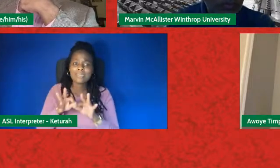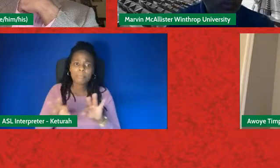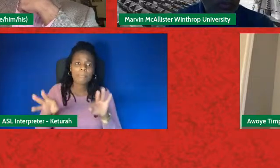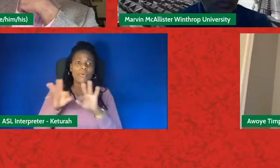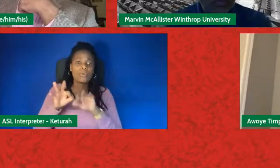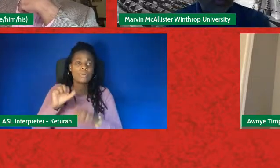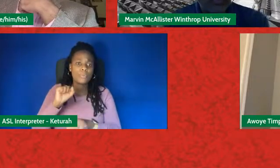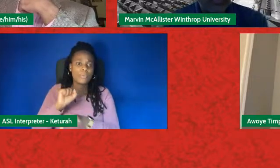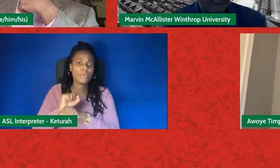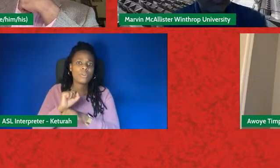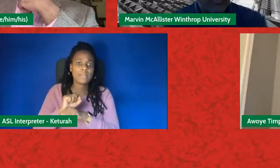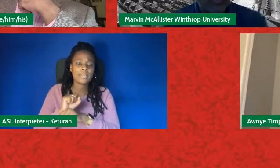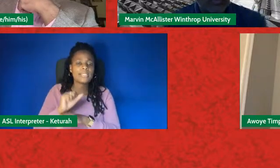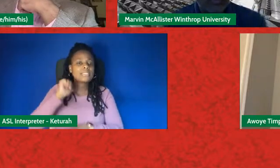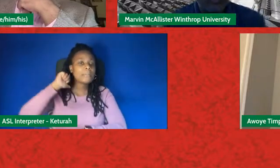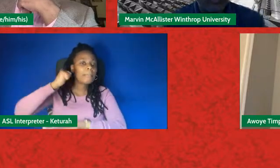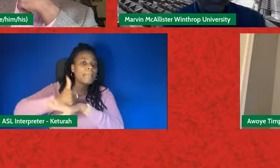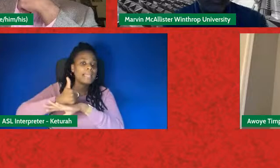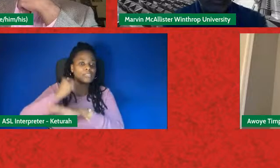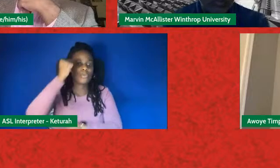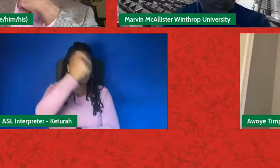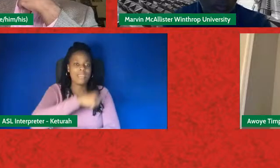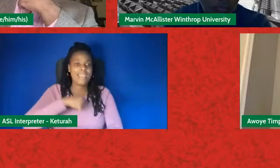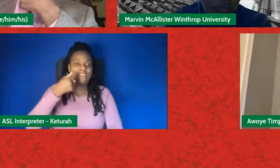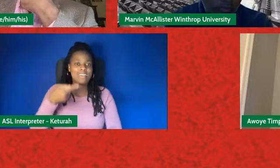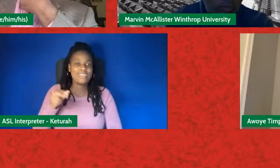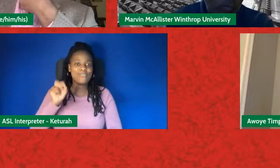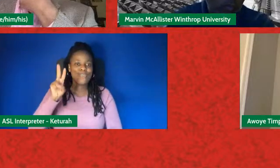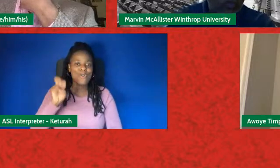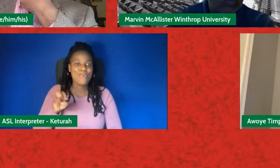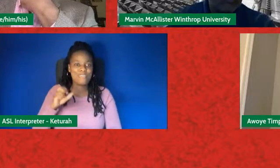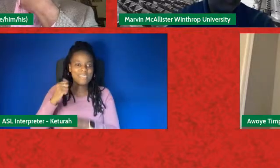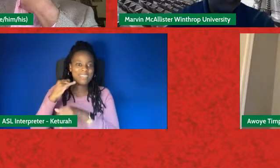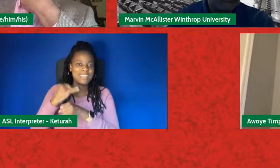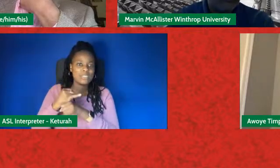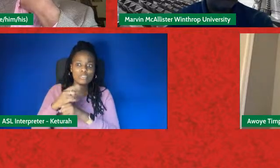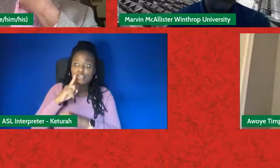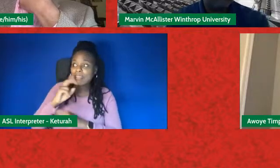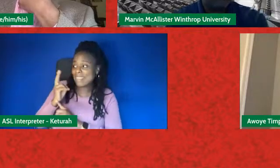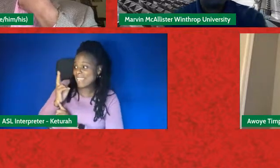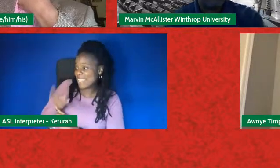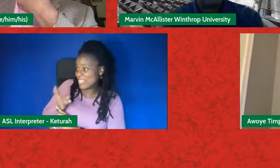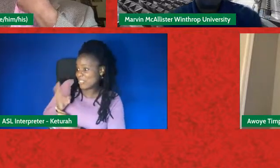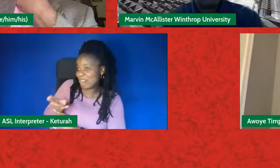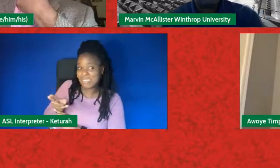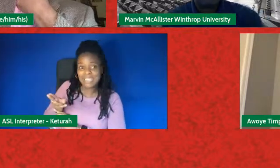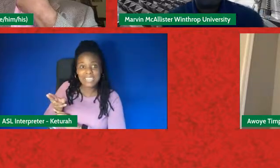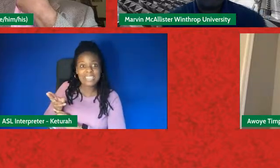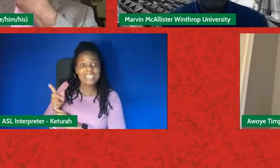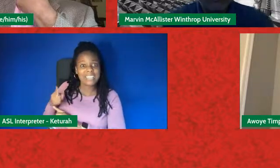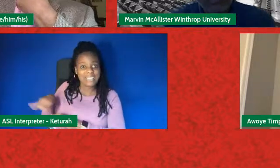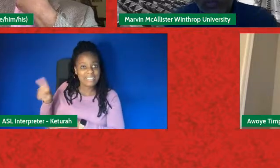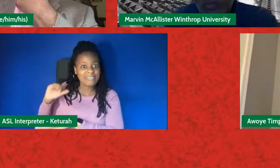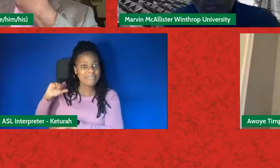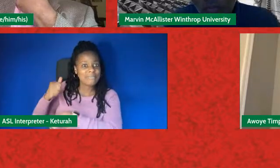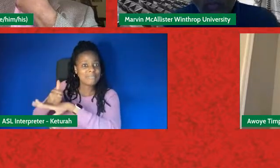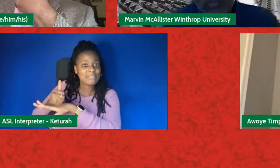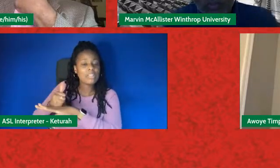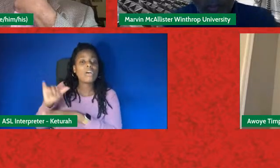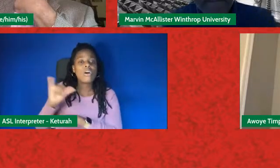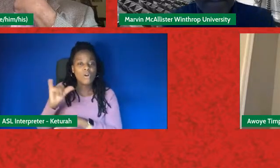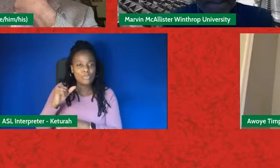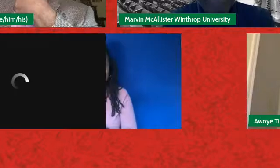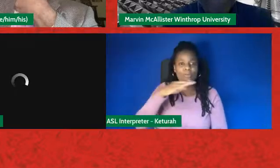on the African Grove Institute and all of the kind of the history and the legacy that they've laid for us, as well as the Black Arts